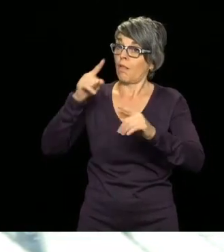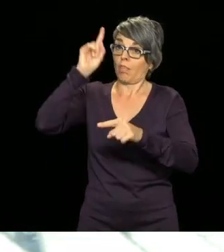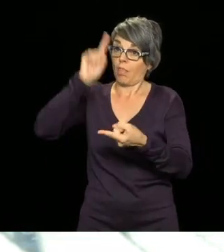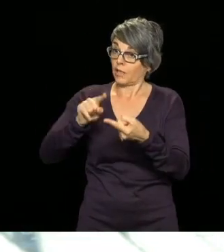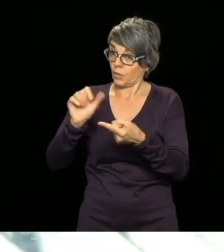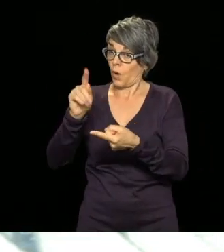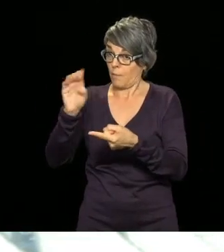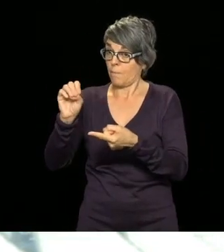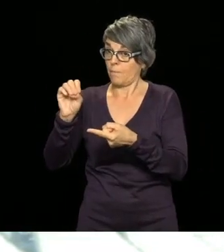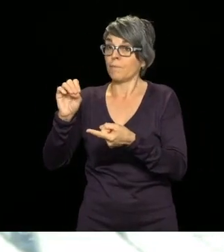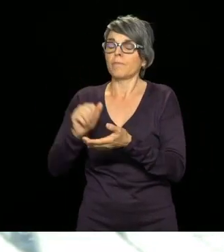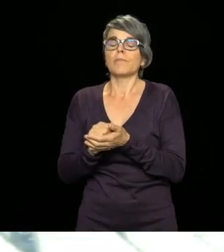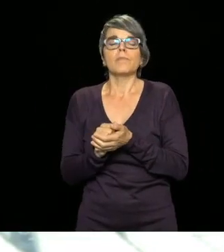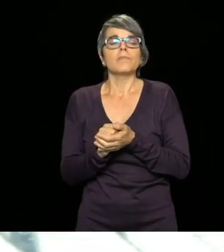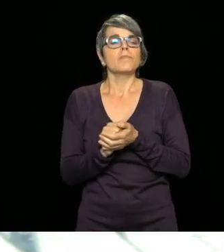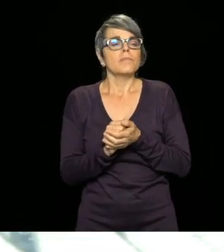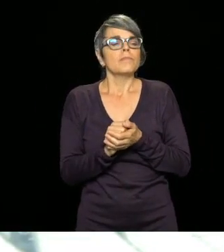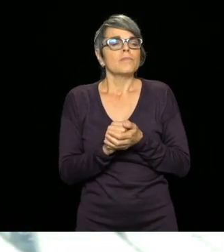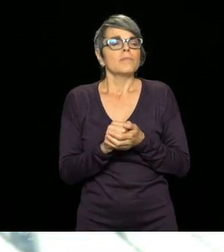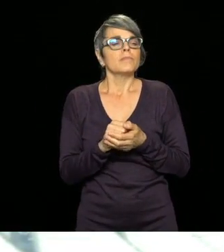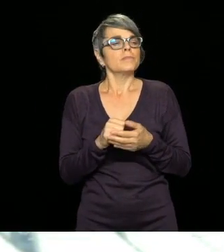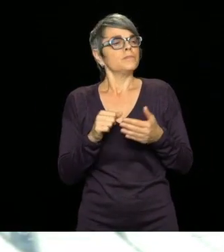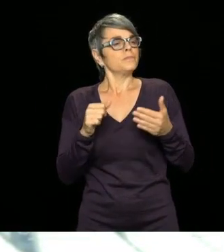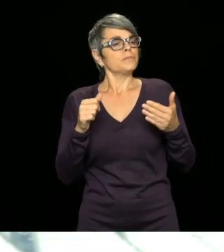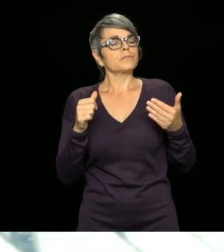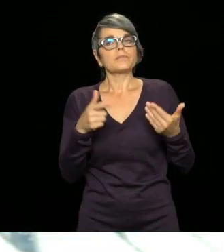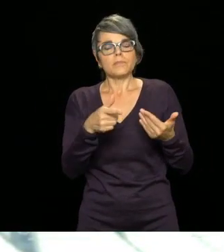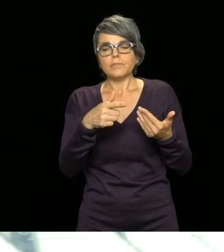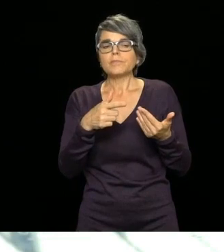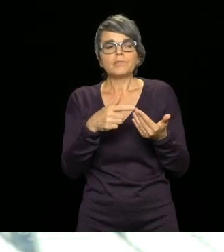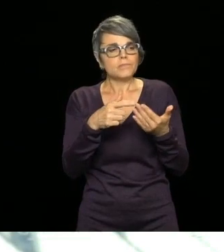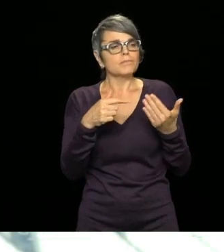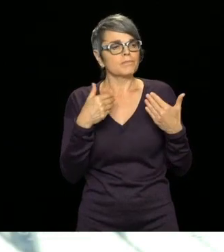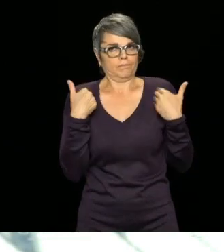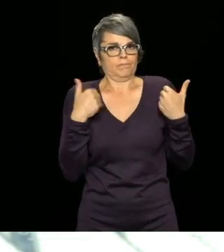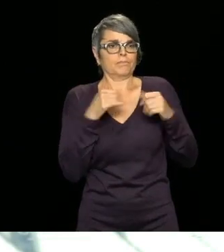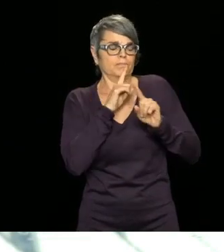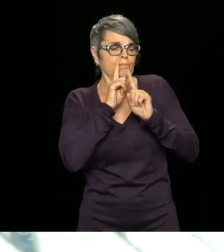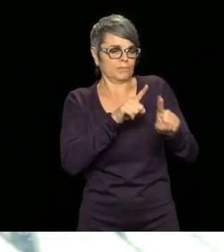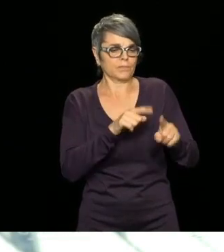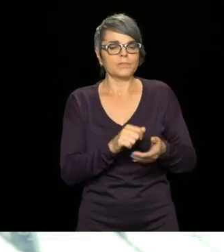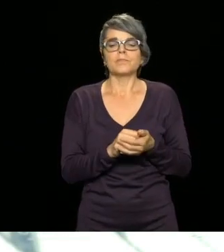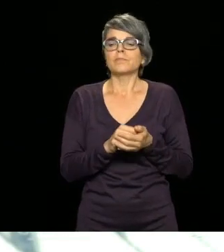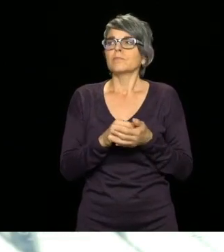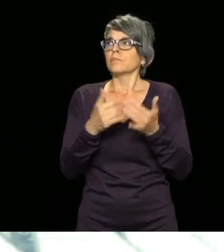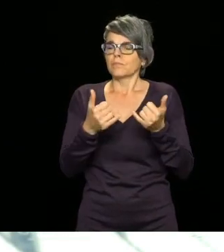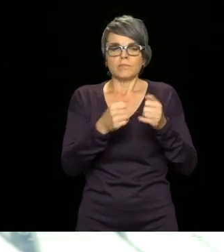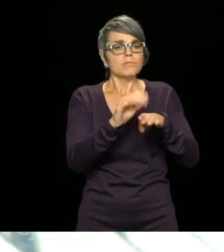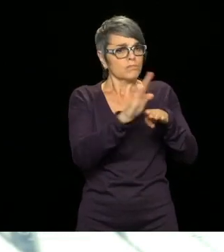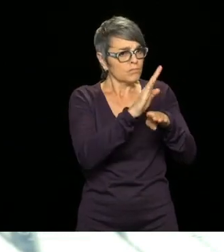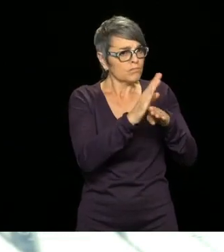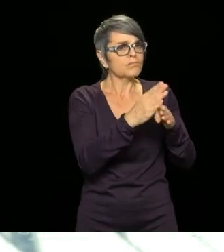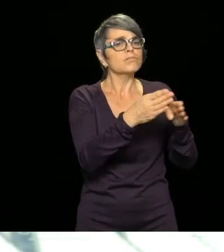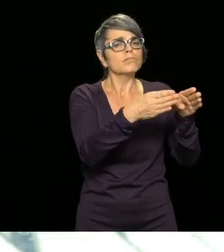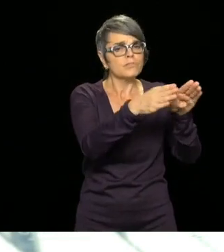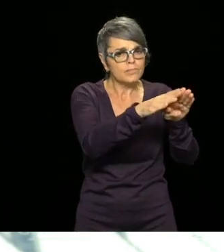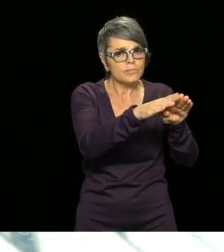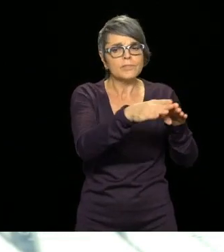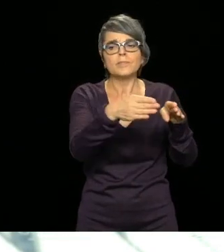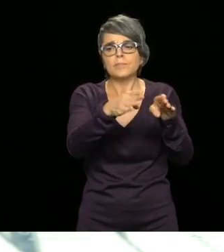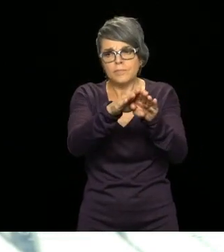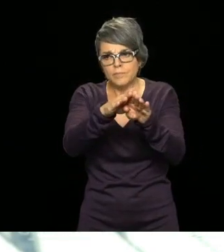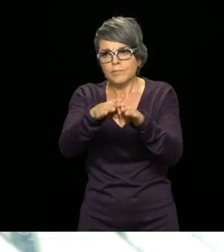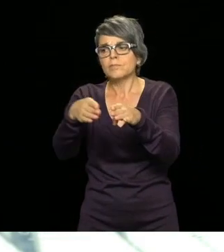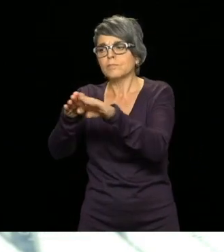down during the main part of the epidemic that we have faced so far, the pandemic, that we did see